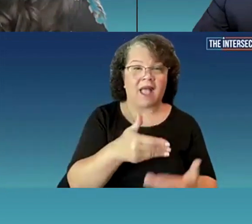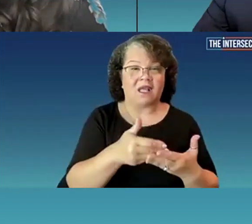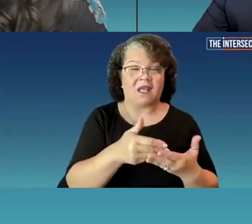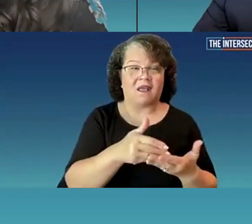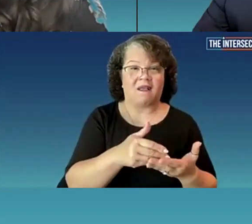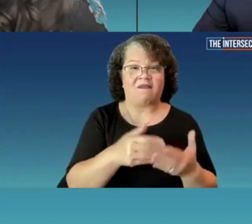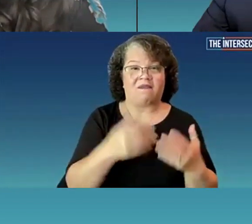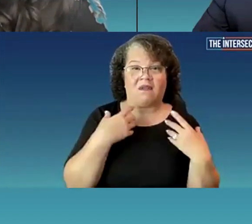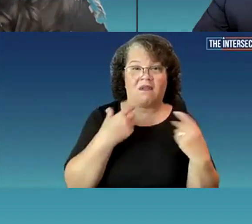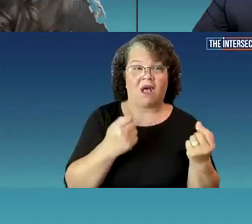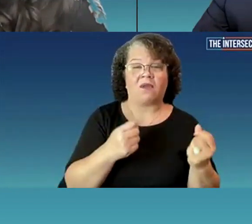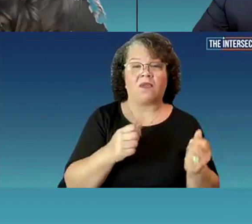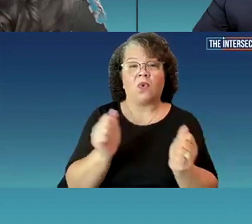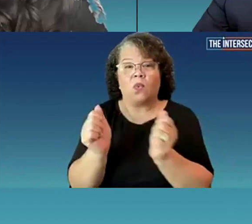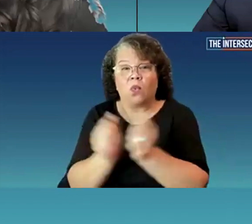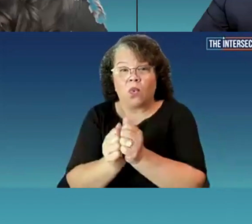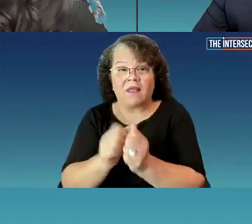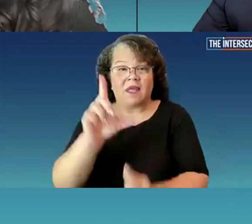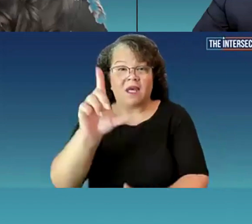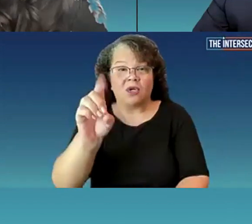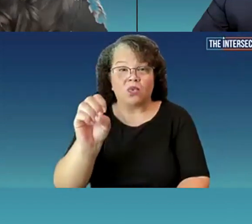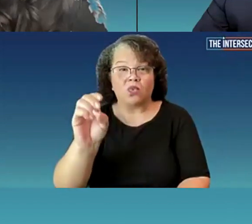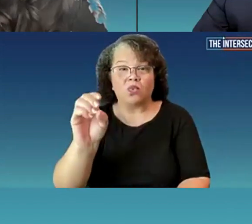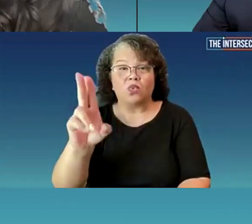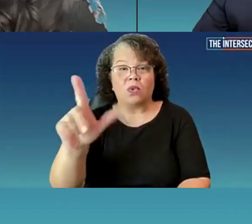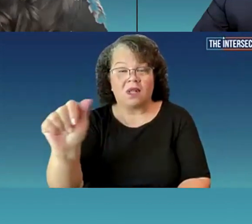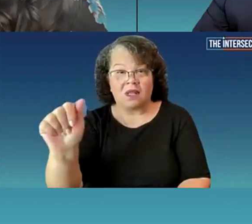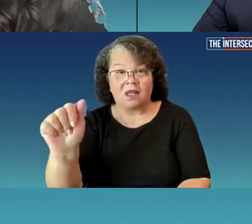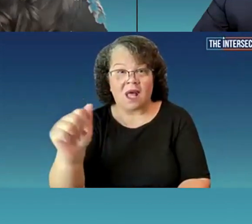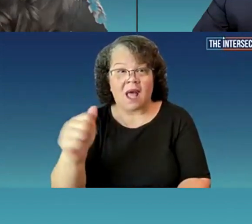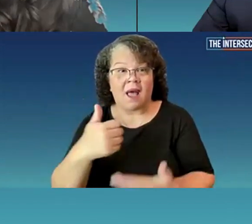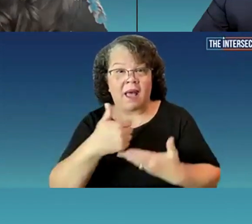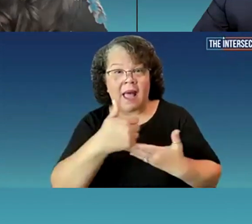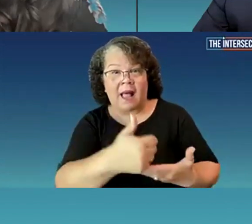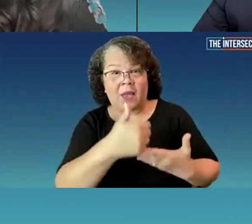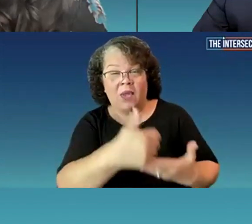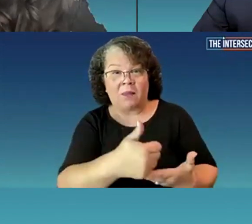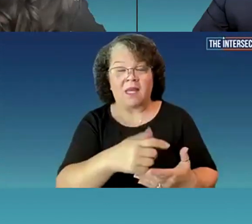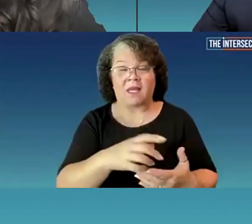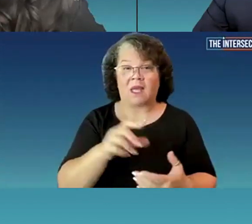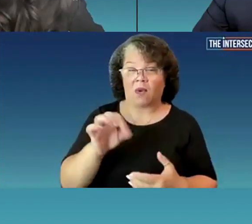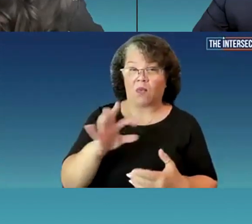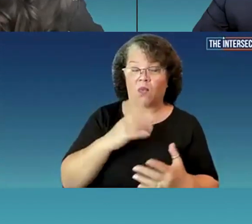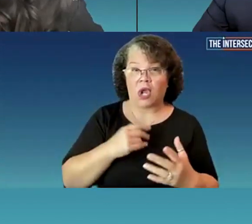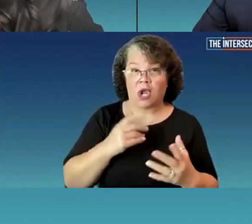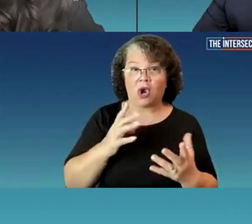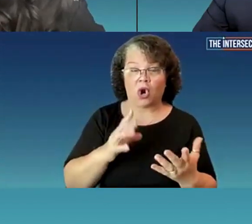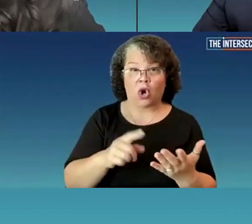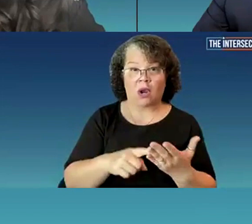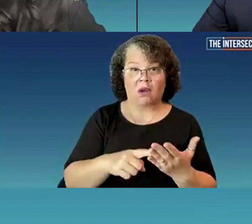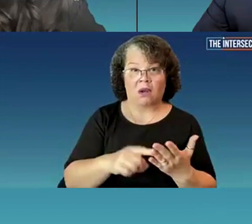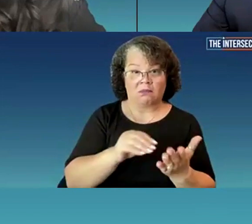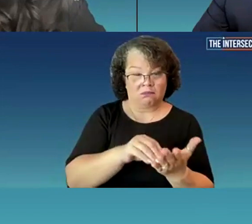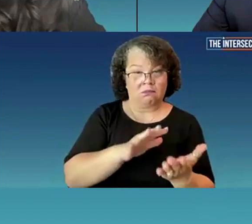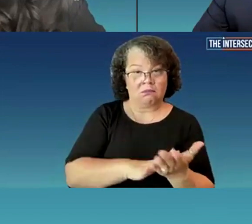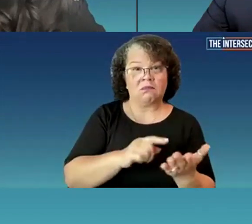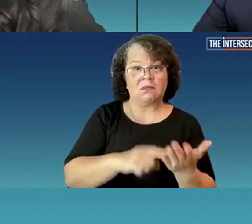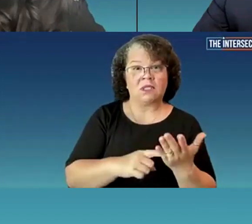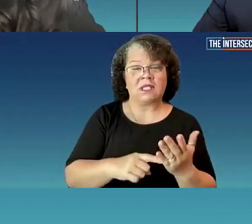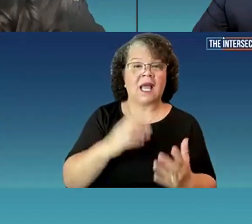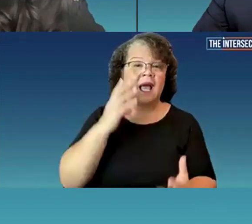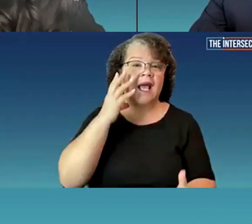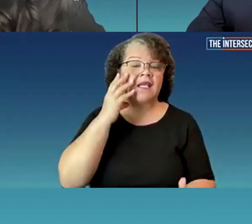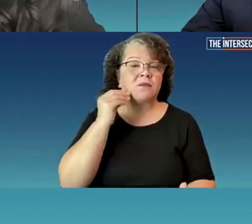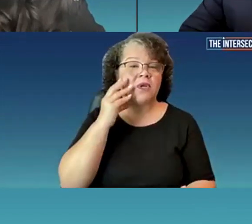doulas helping the patients along, we're actually measuring experienced racism and then correlating